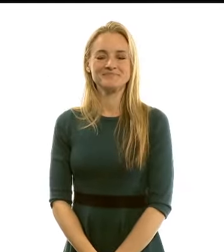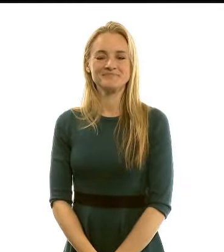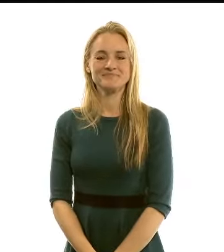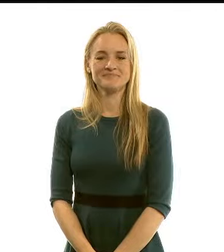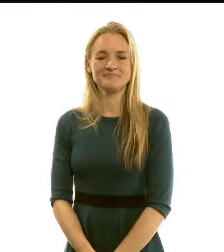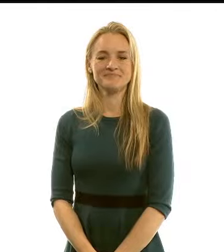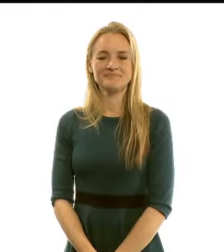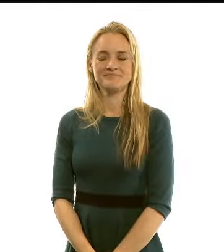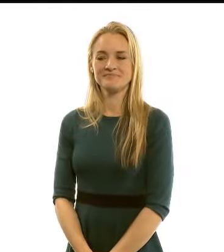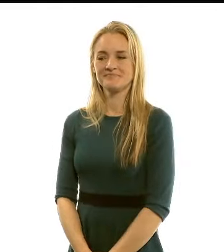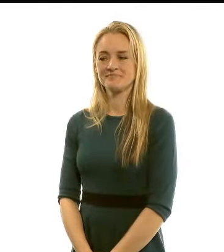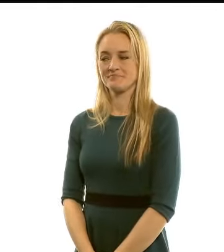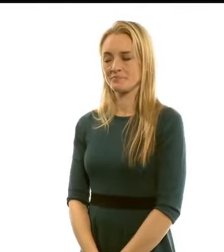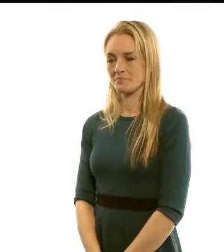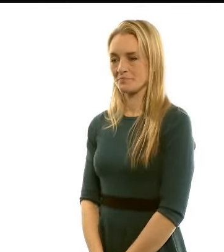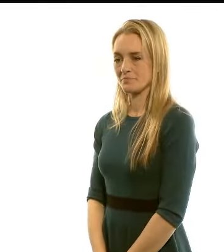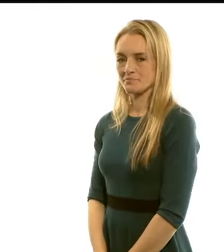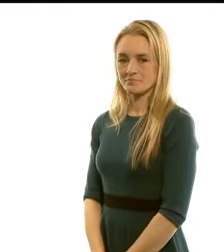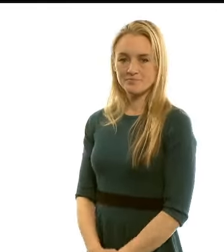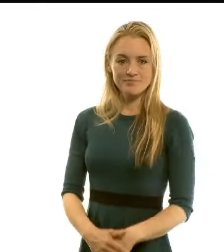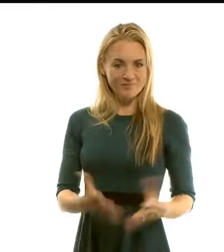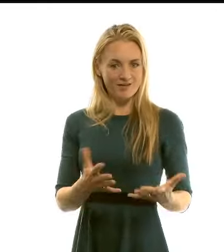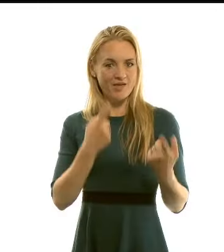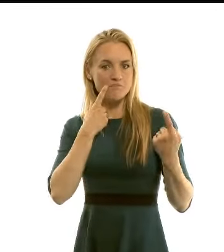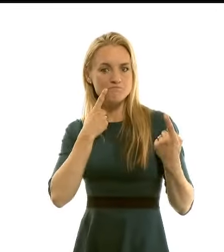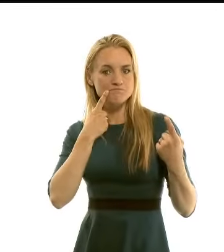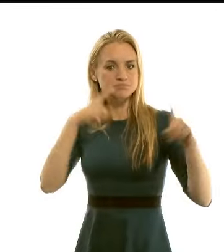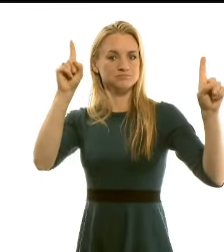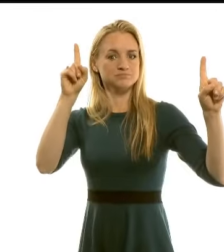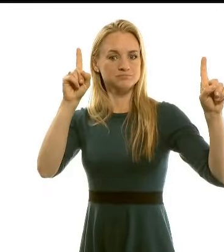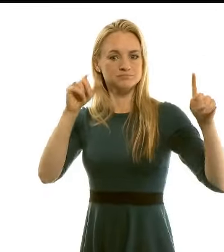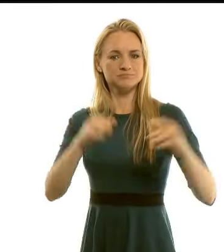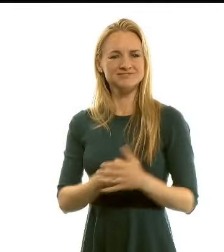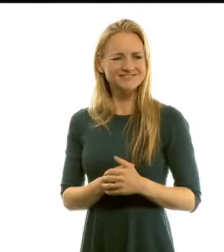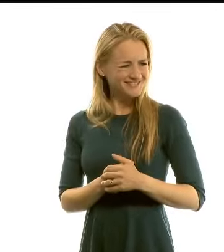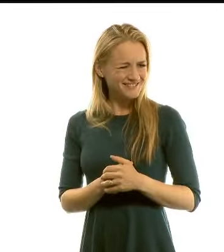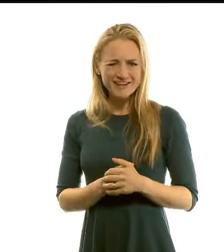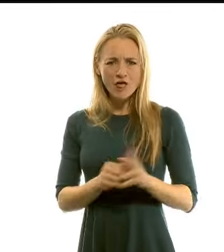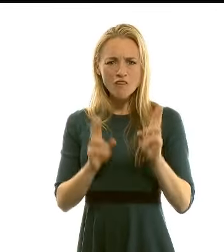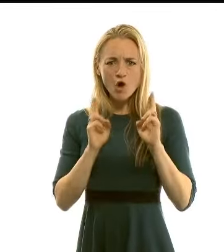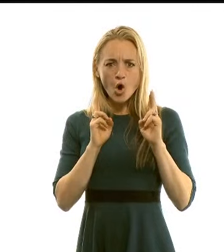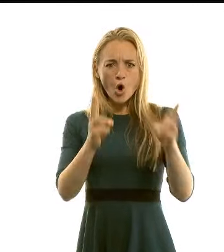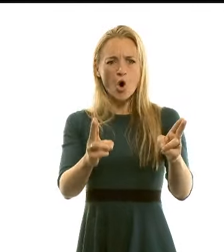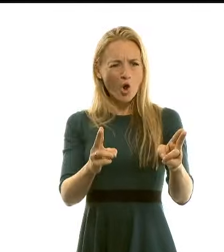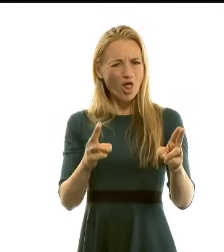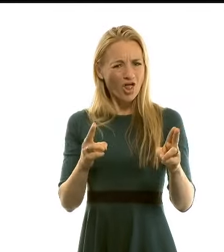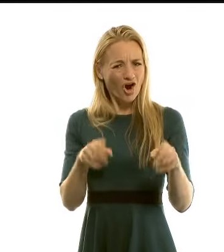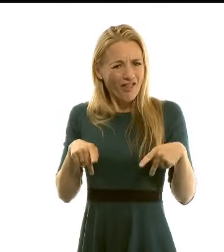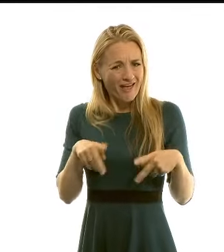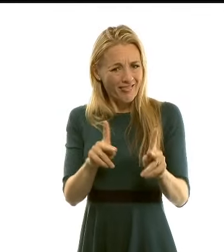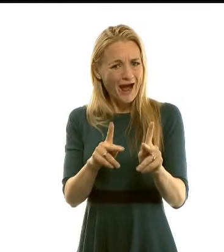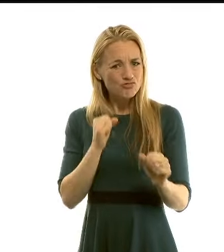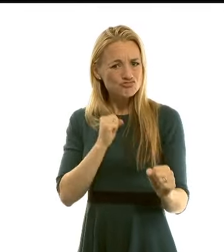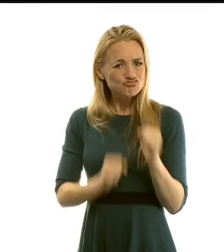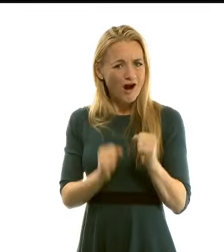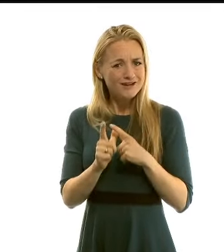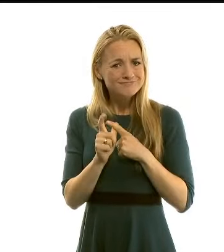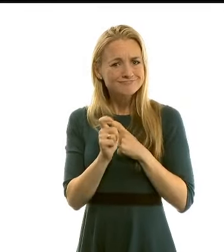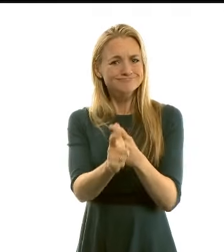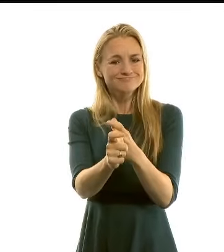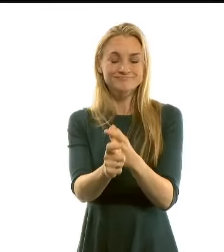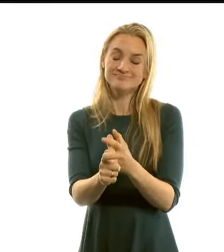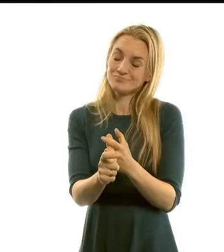Oh. Yeah. All right, they made it. They did it. That was intense. Can they run in the hallways here? Well, Oh they my did. gosh. Congrats to Alice and Didier for running around